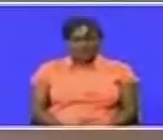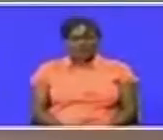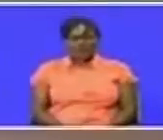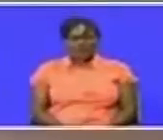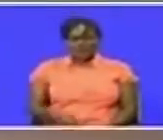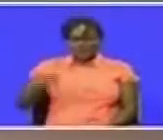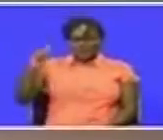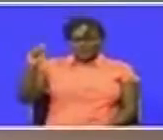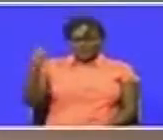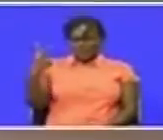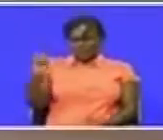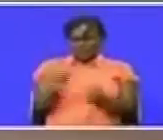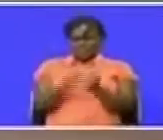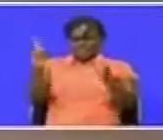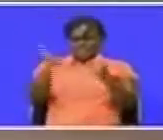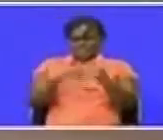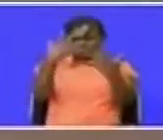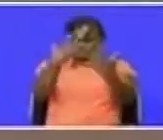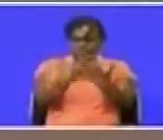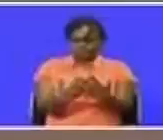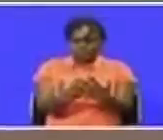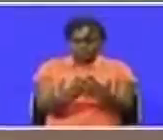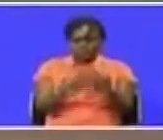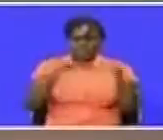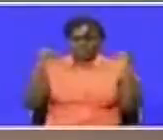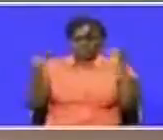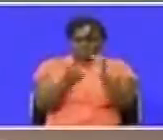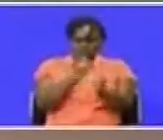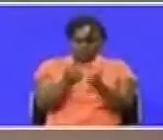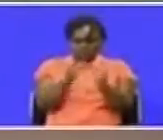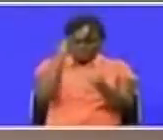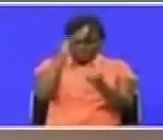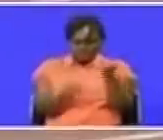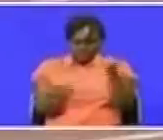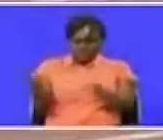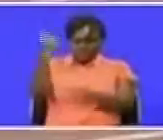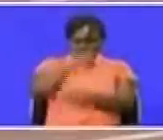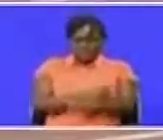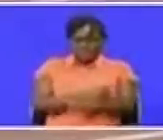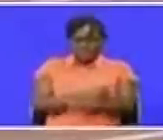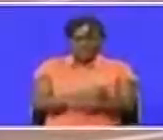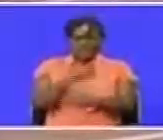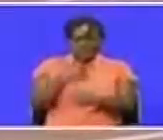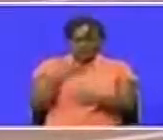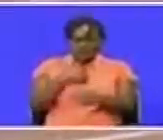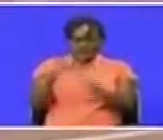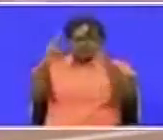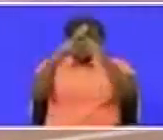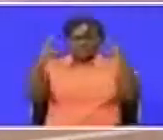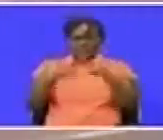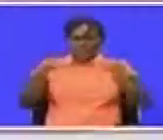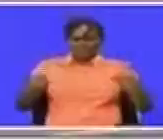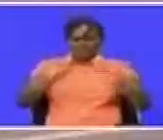The 2016 Kenya Prison Service Athletics Championships second and final day on Saturday did not fall short of continental and world